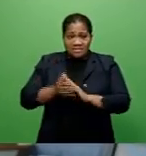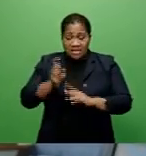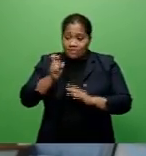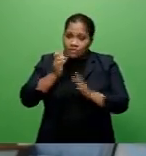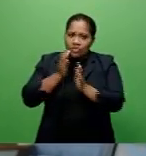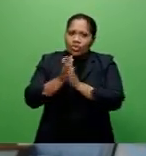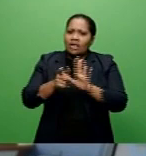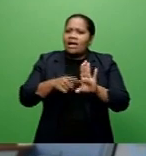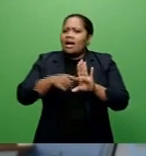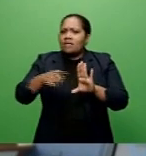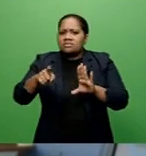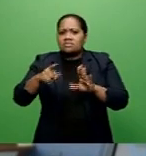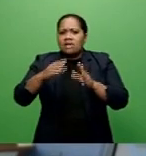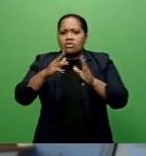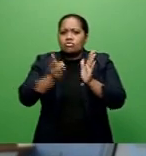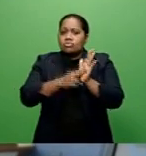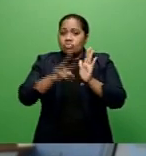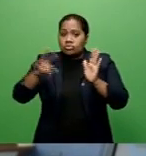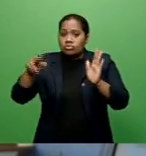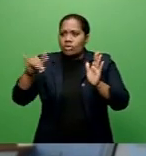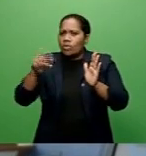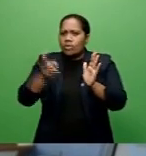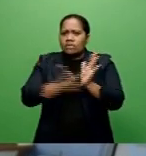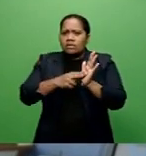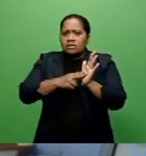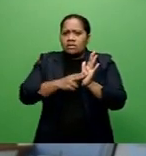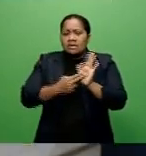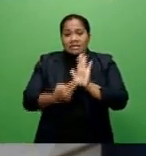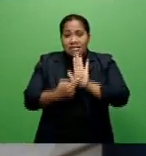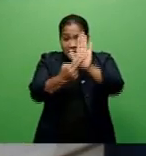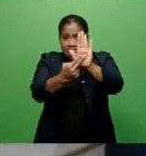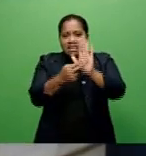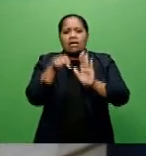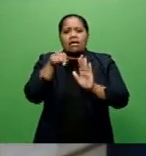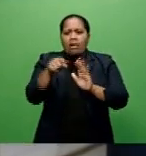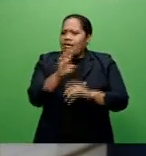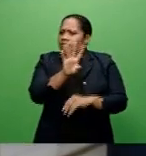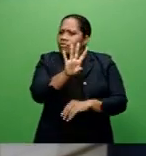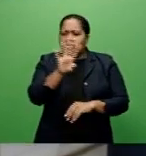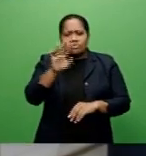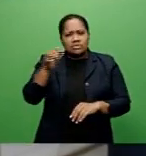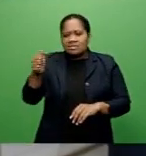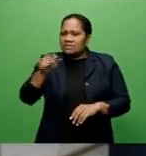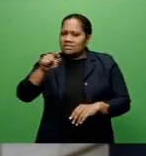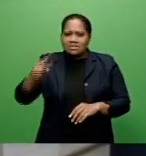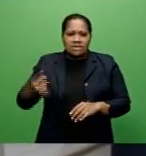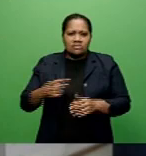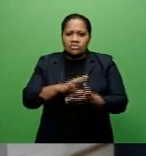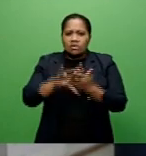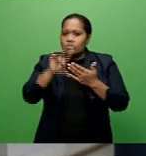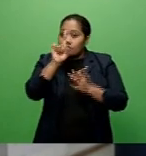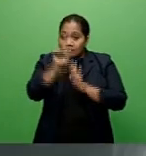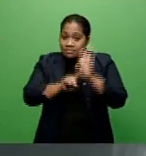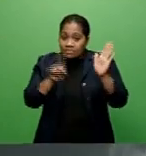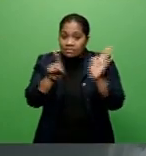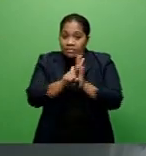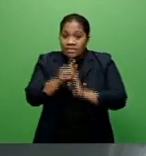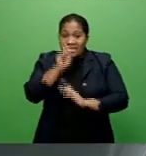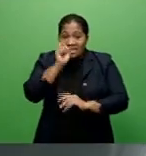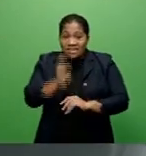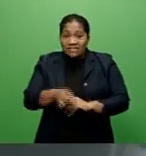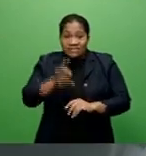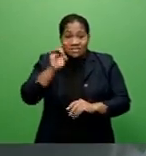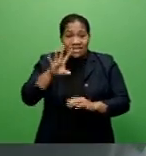Nosuri or out of Nandi, so that's talking about say $4,000 to $6,000 an hour. If we're spending about 10 hours, that's easy another $60,000.